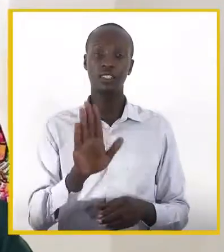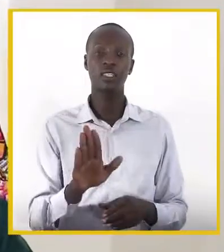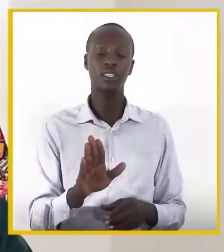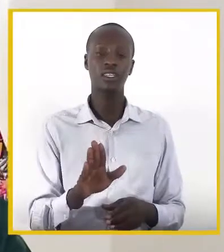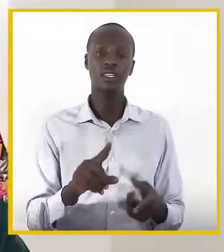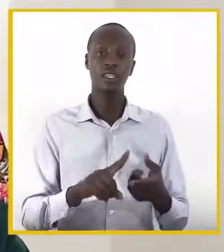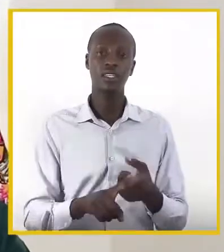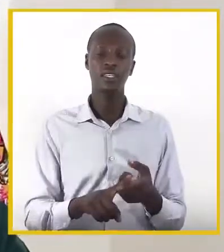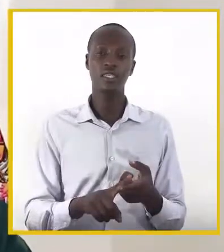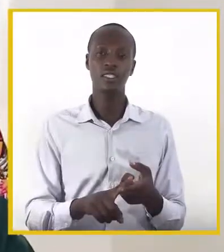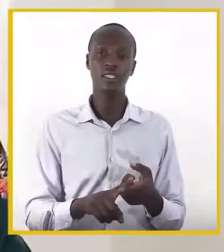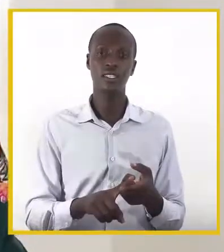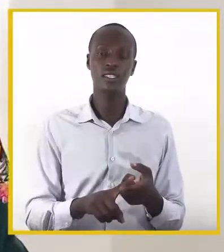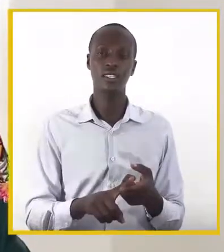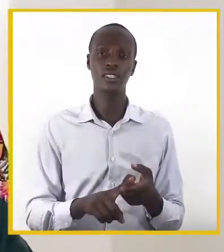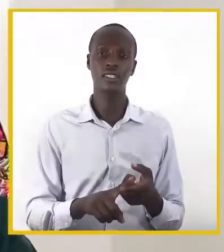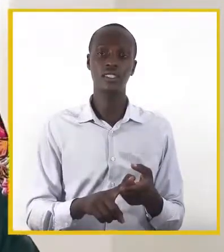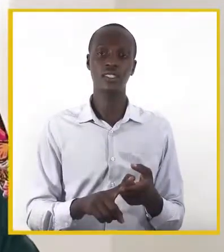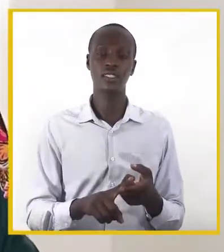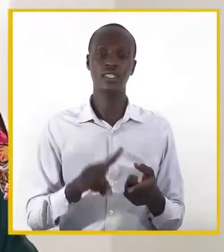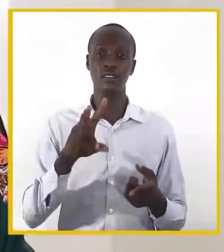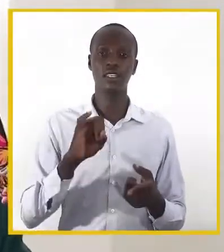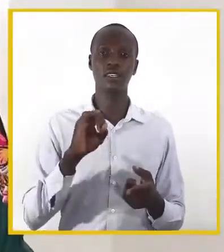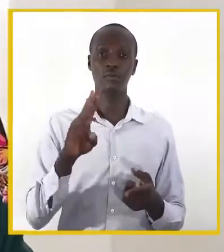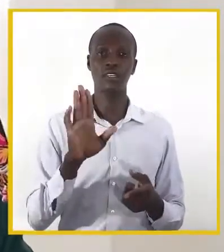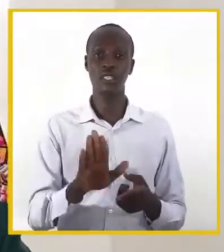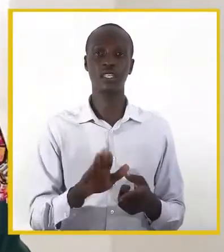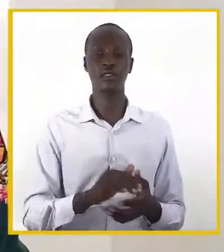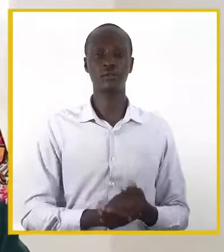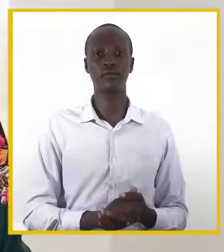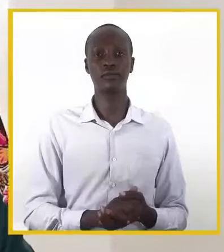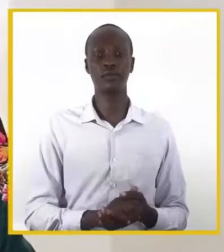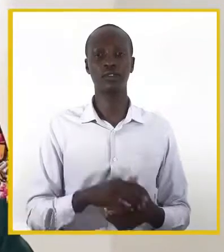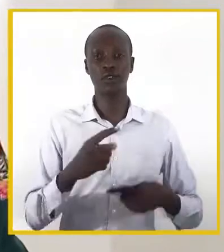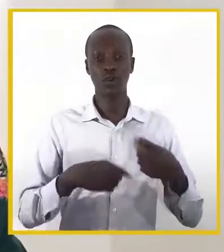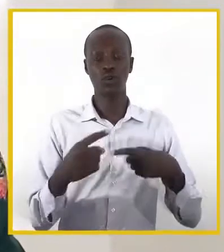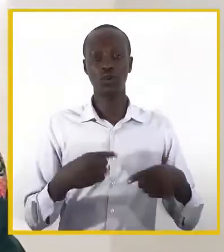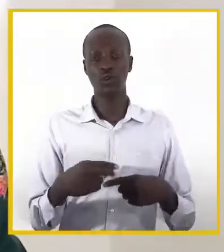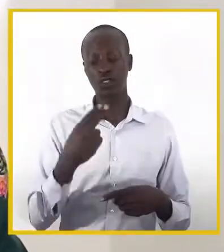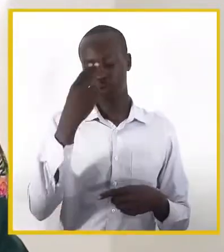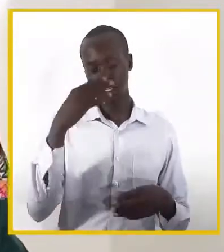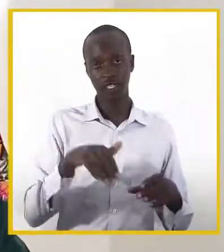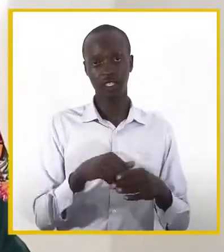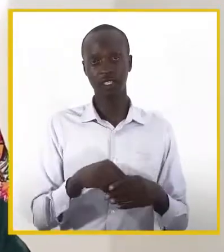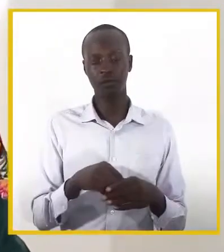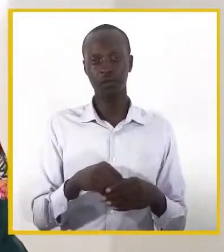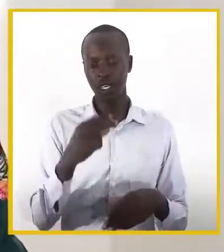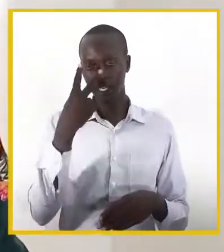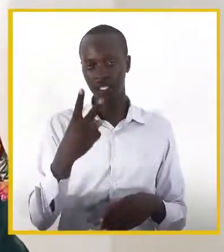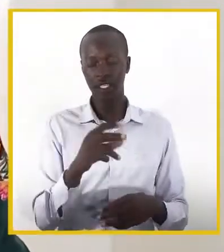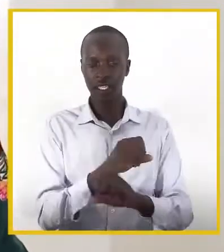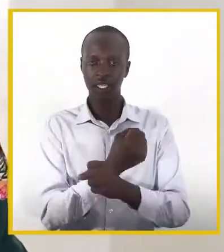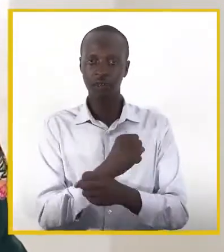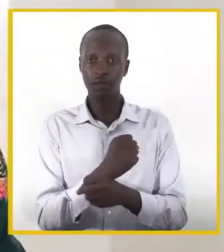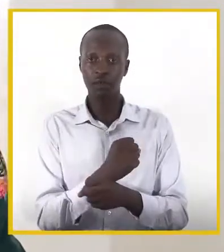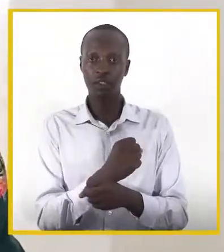Crispin Charumbira, who was the guest of honor. Time and time again, police officers confront danger and continually face